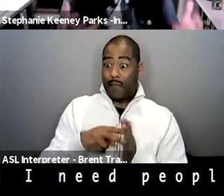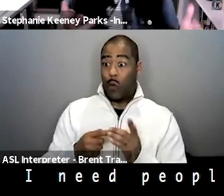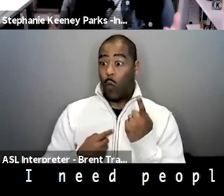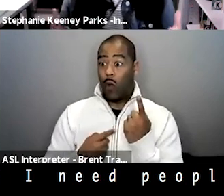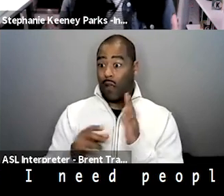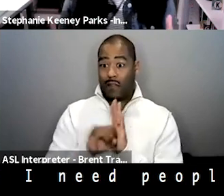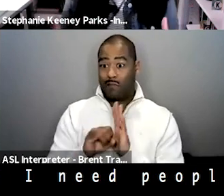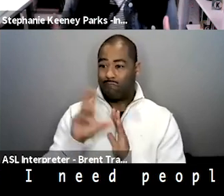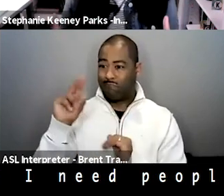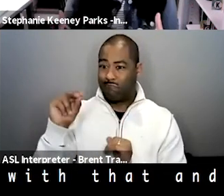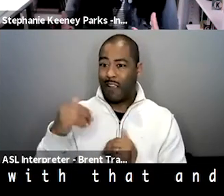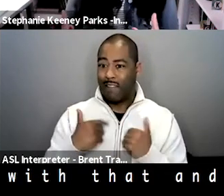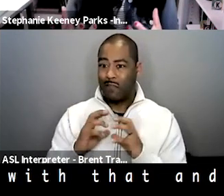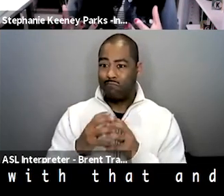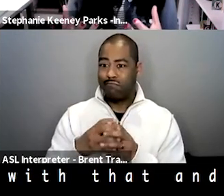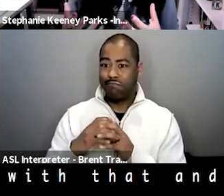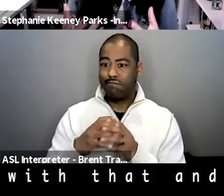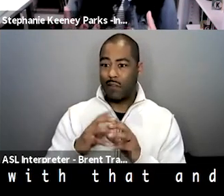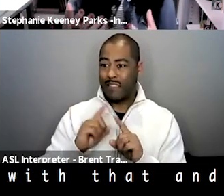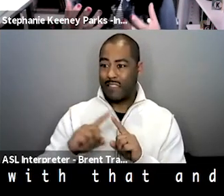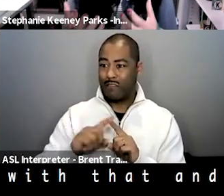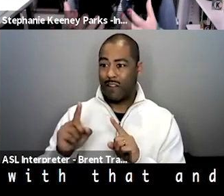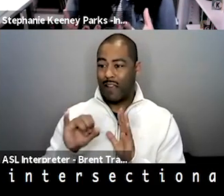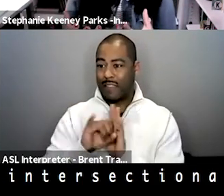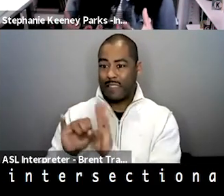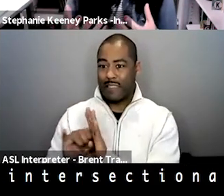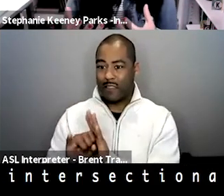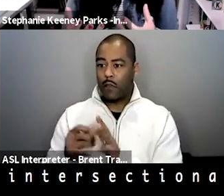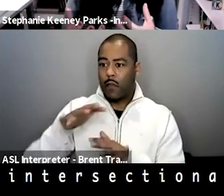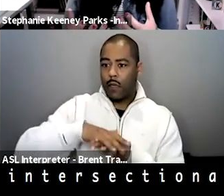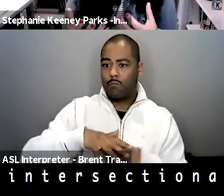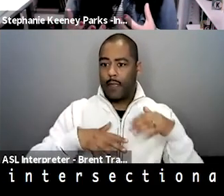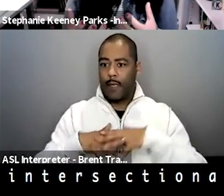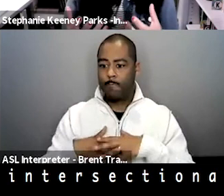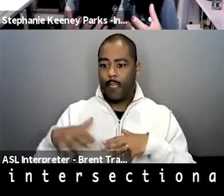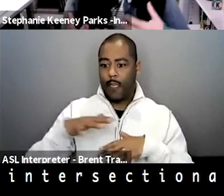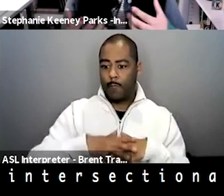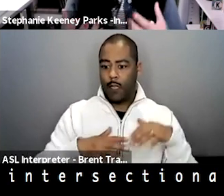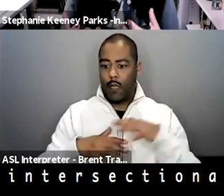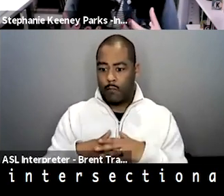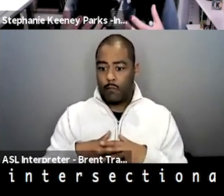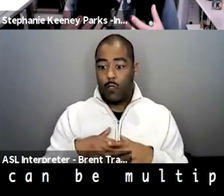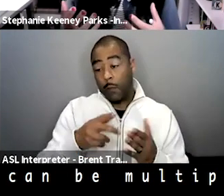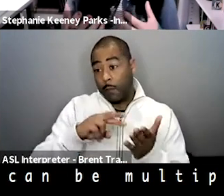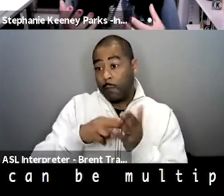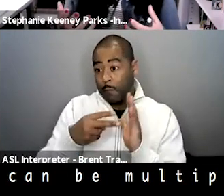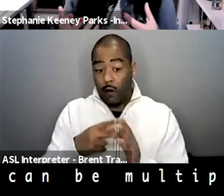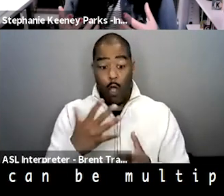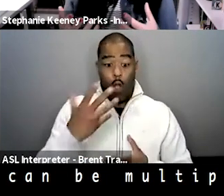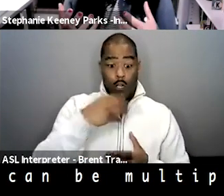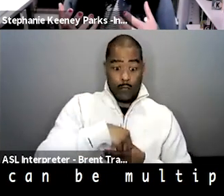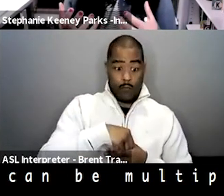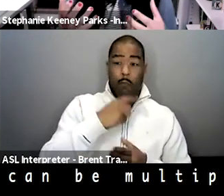these different ways of being, and I need people to come to kind of terms with that and listen about how